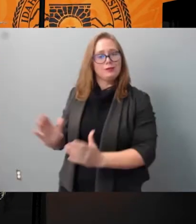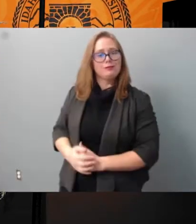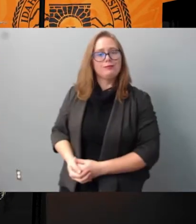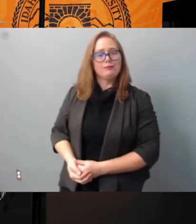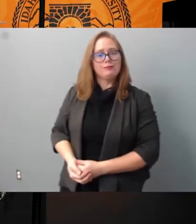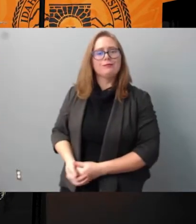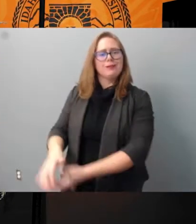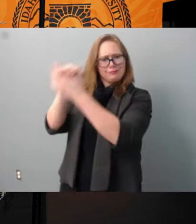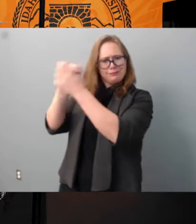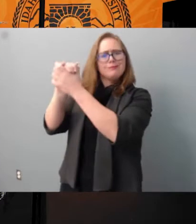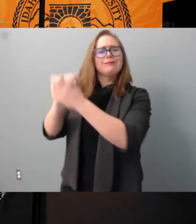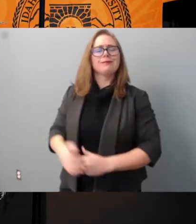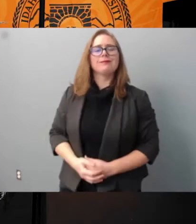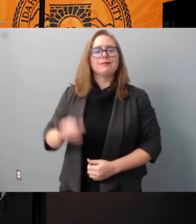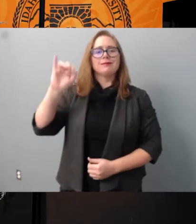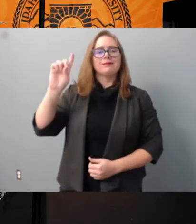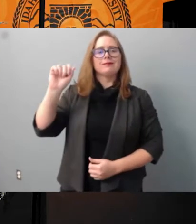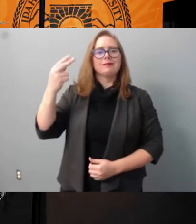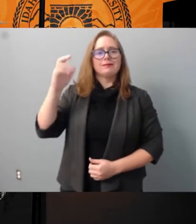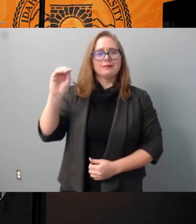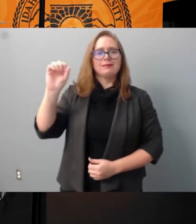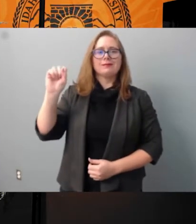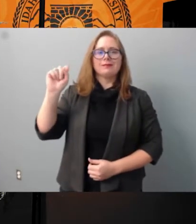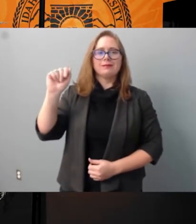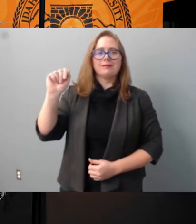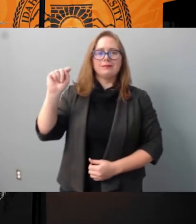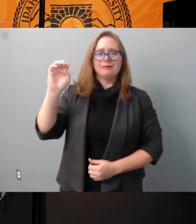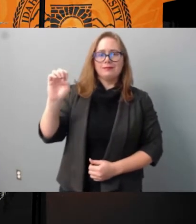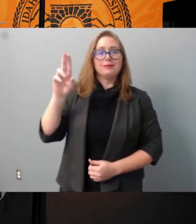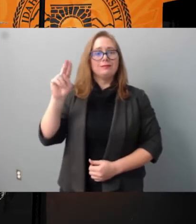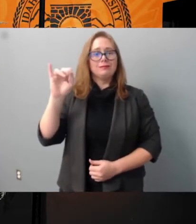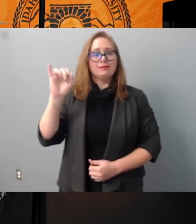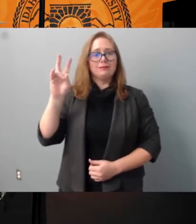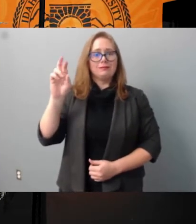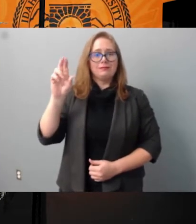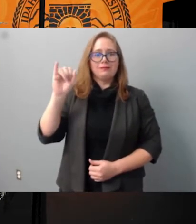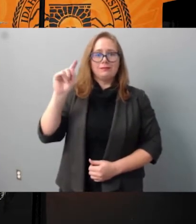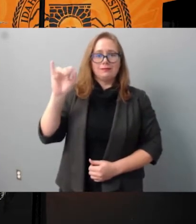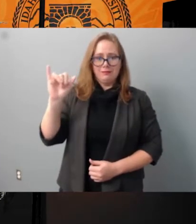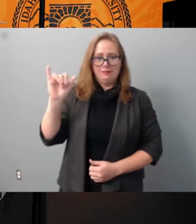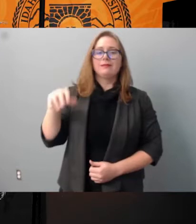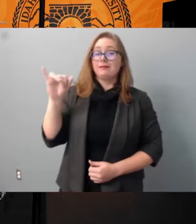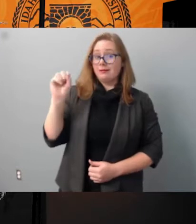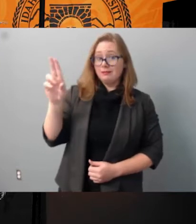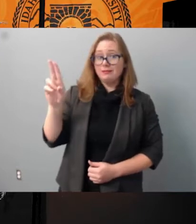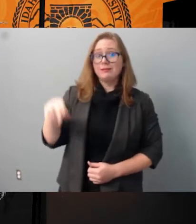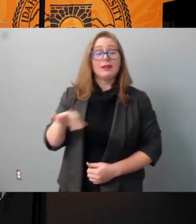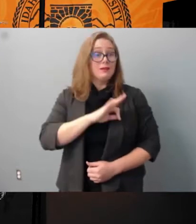Congratulations, graduates. On behalf of all of the faculty and staff at Idaho State University, I would like to say